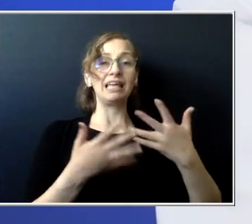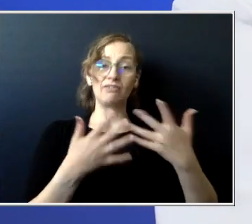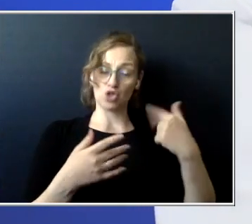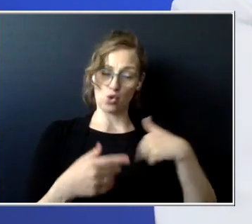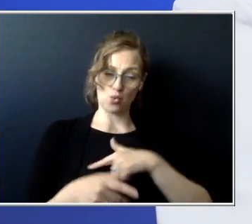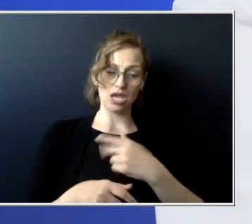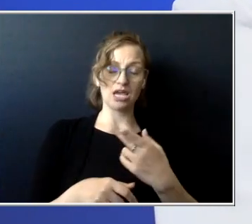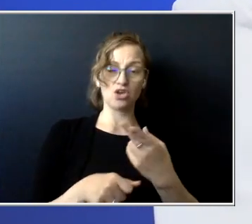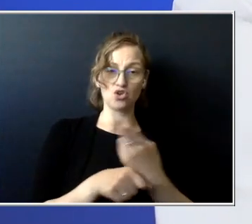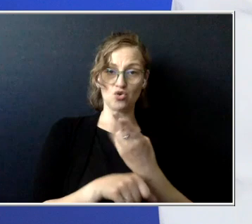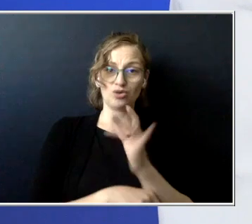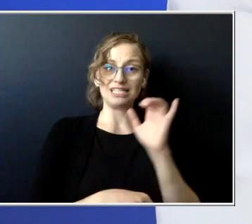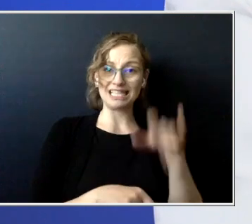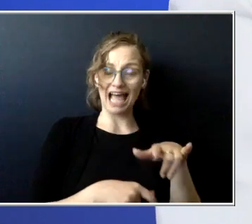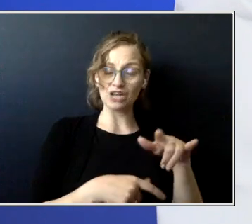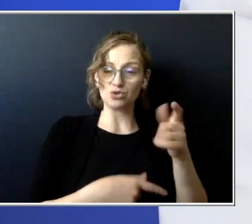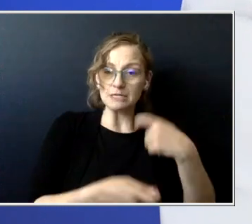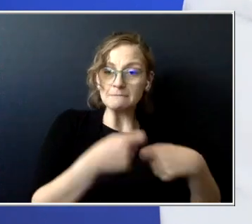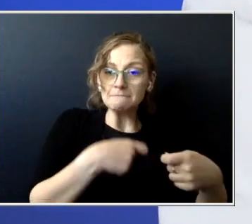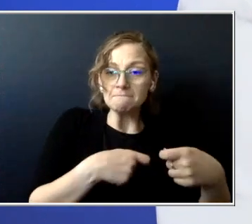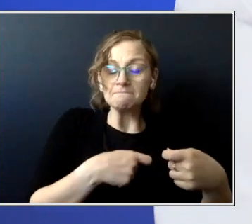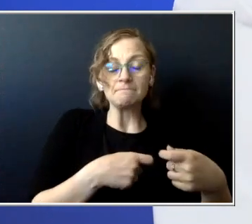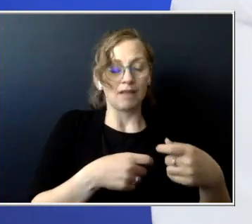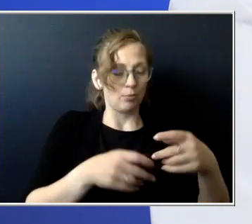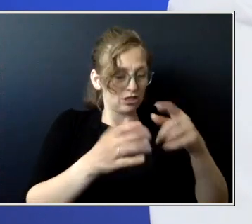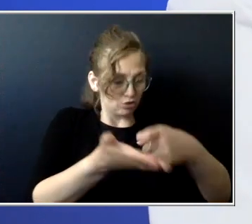that foreign tissue, the body still can